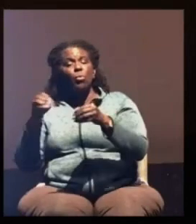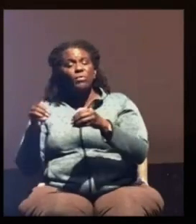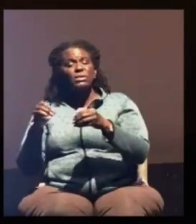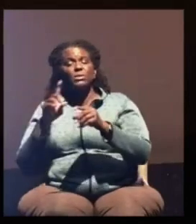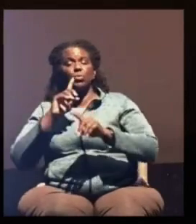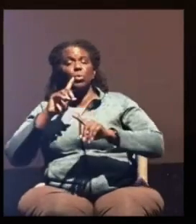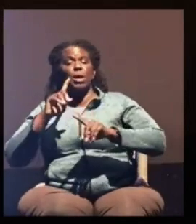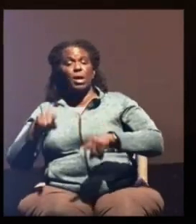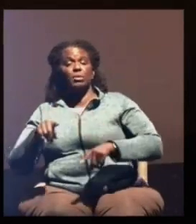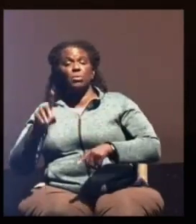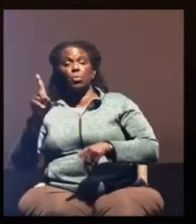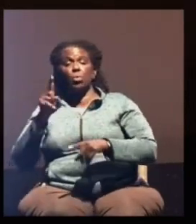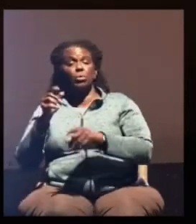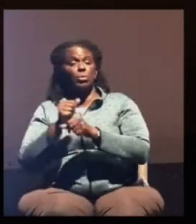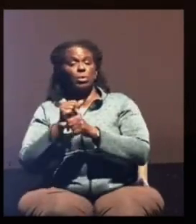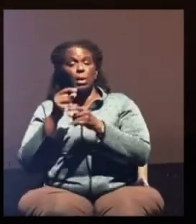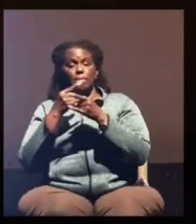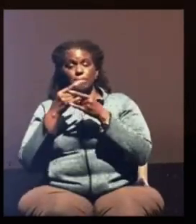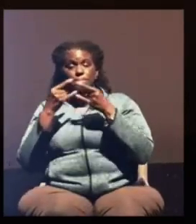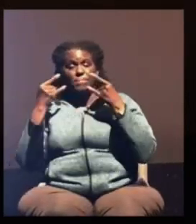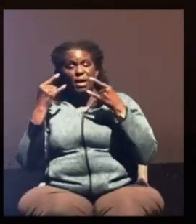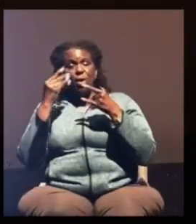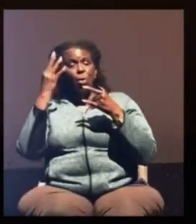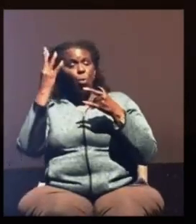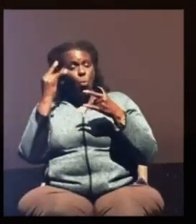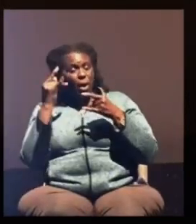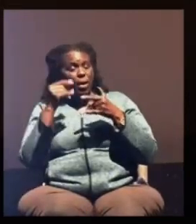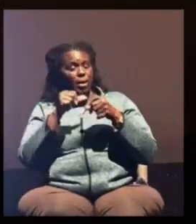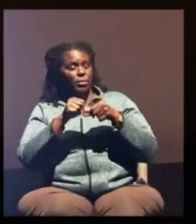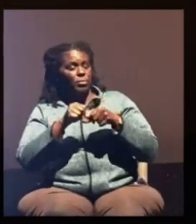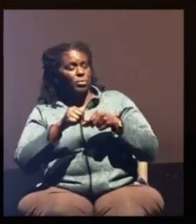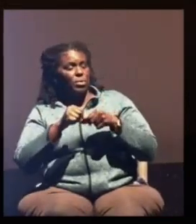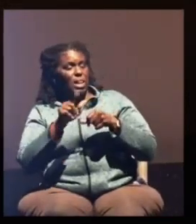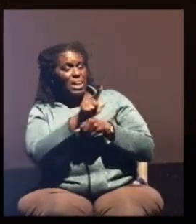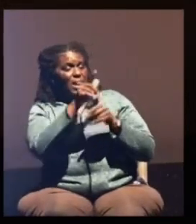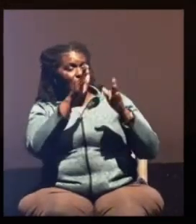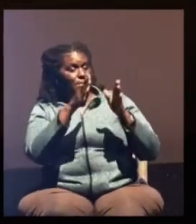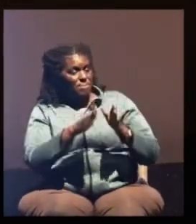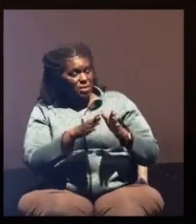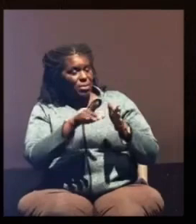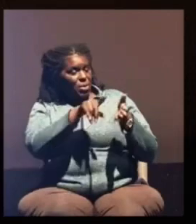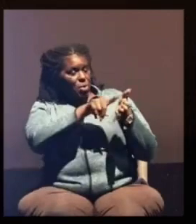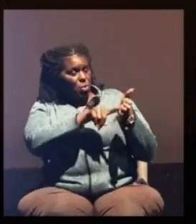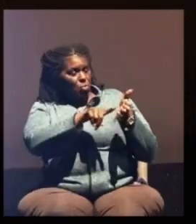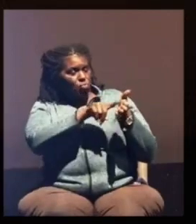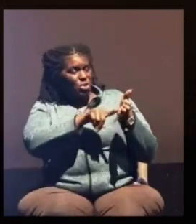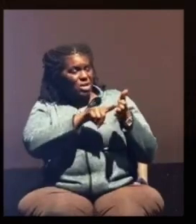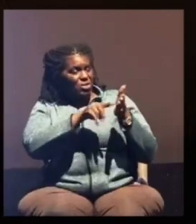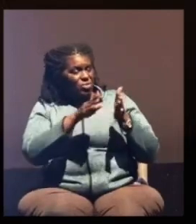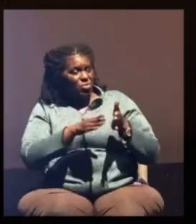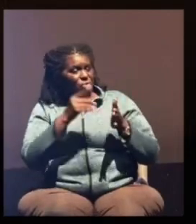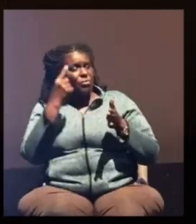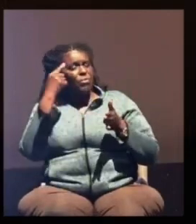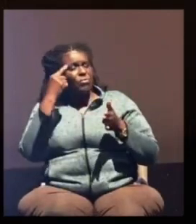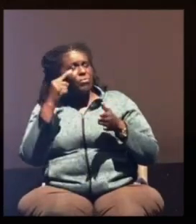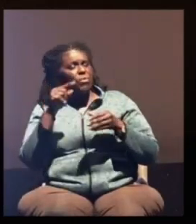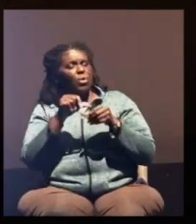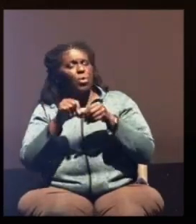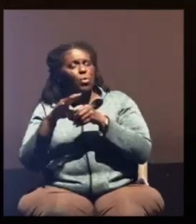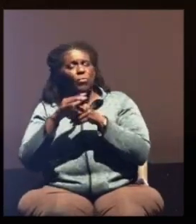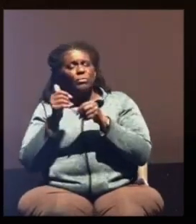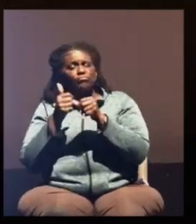partly as the researchers for COVID tracking, when people called in to try to trace where COVID was going.